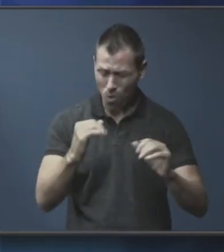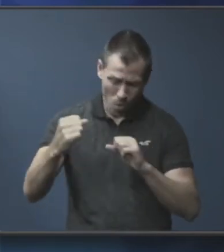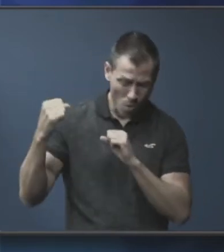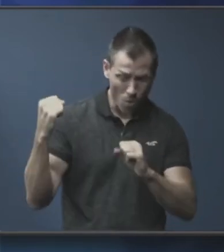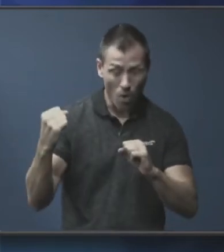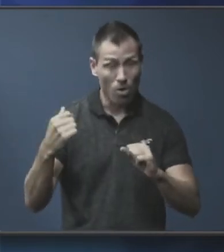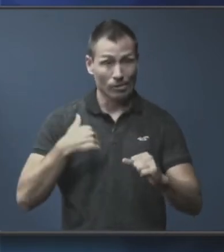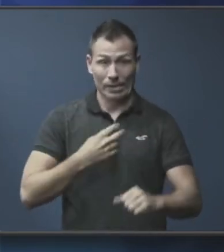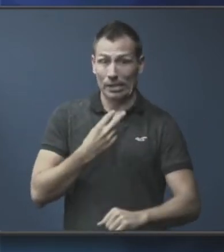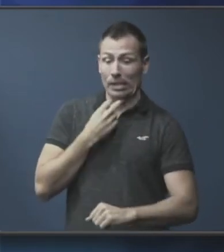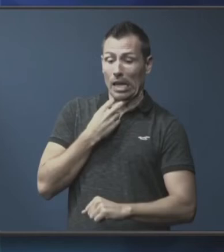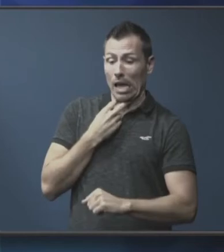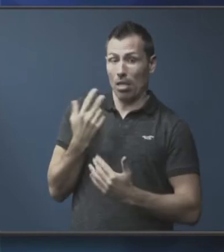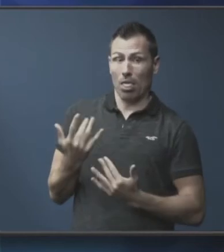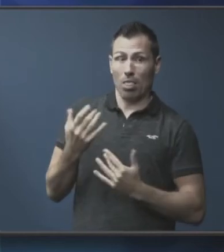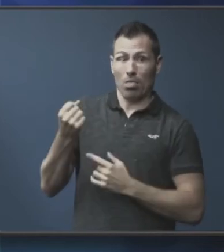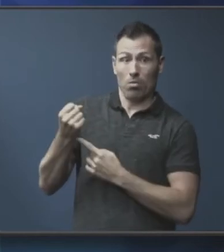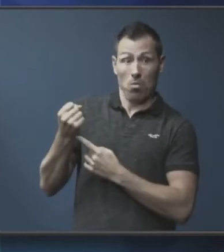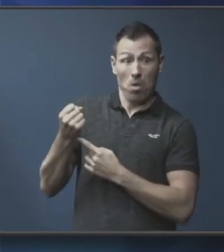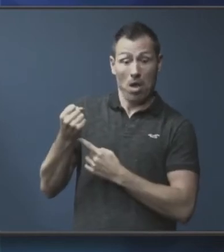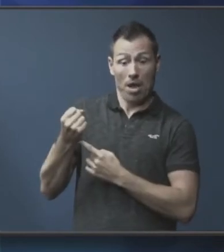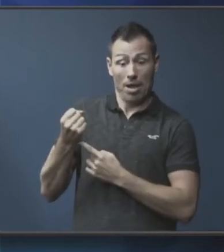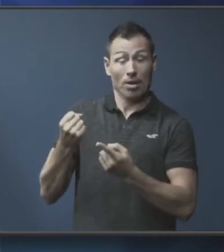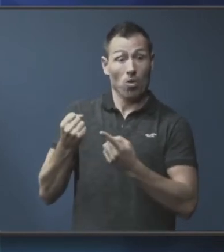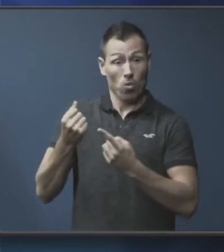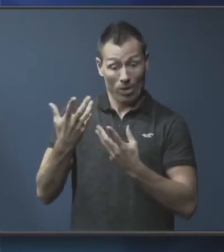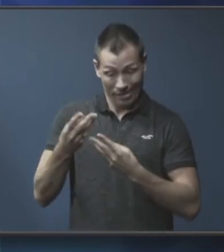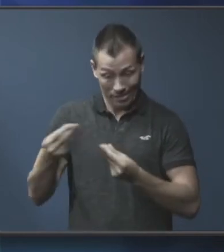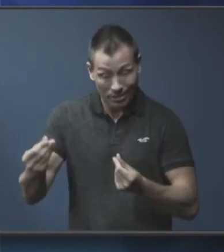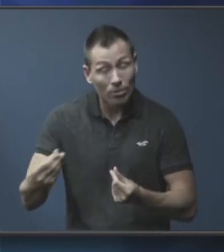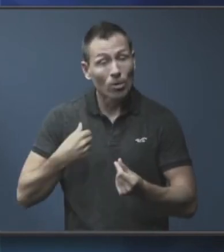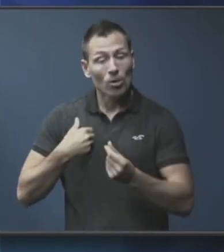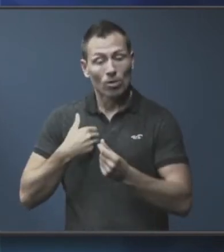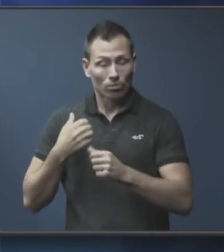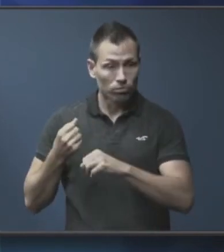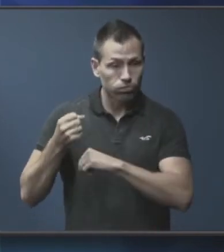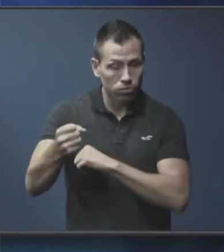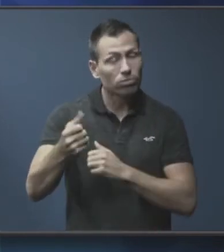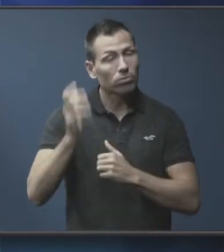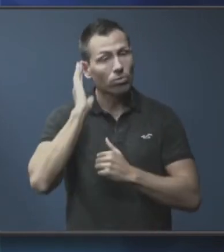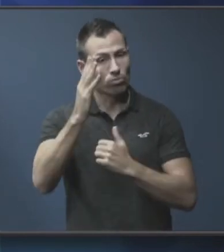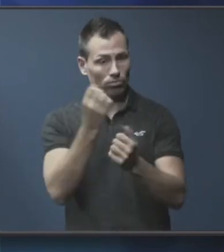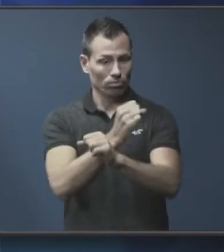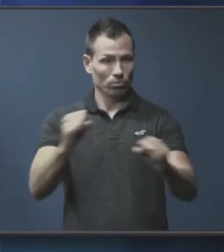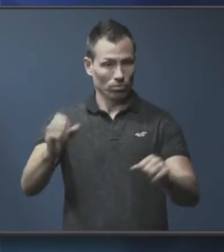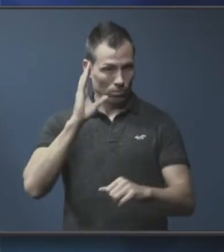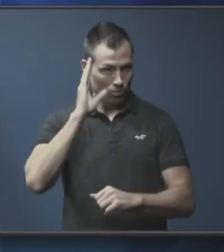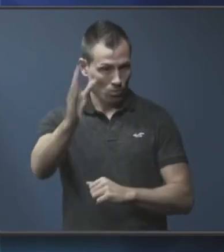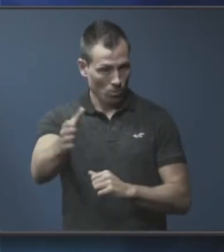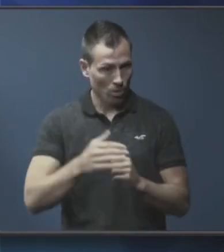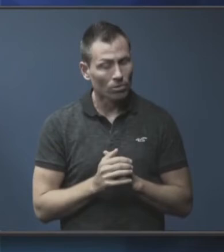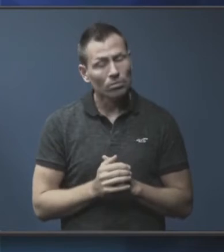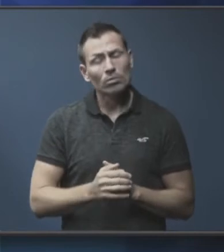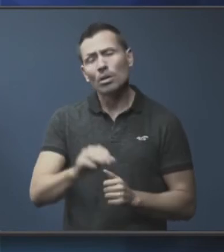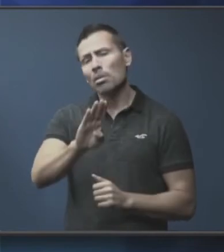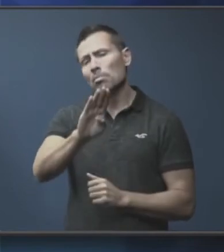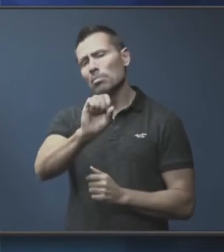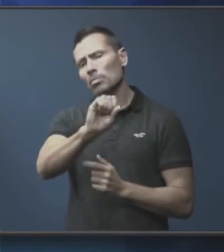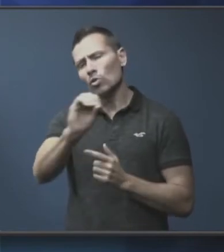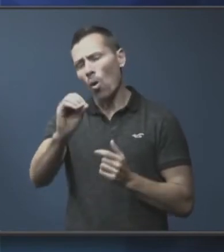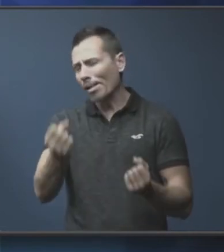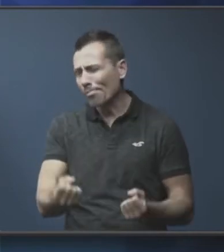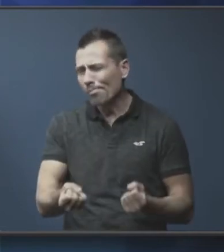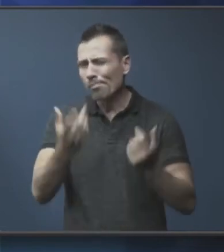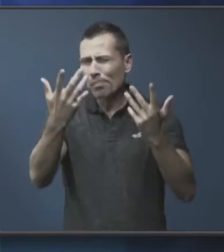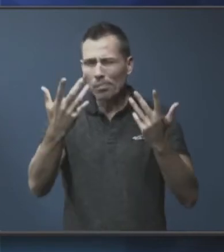are safe and our fire rescue personnel are safe when responding. BSO has several media platforms with numerous